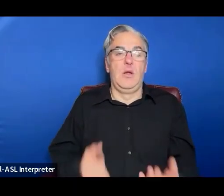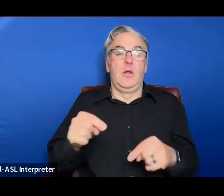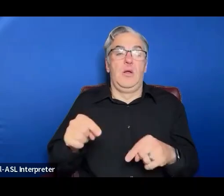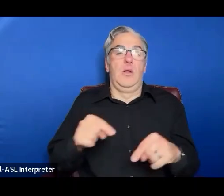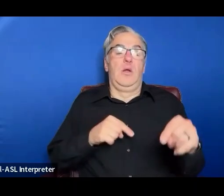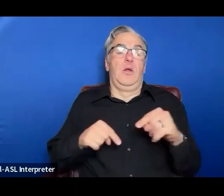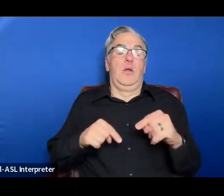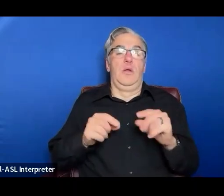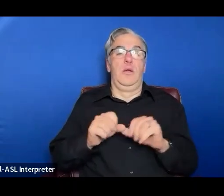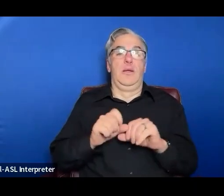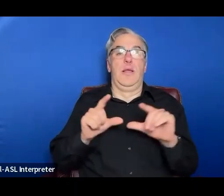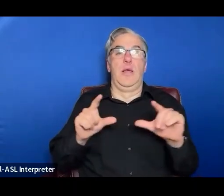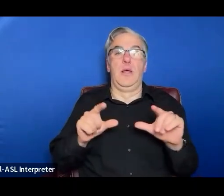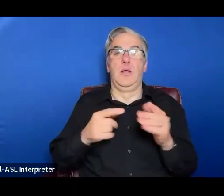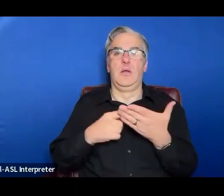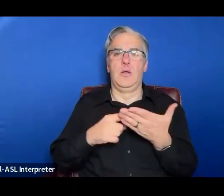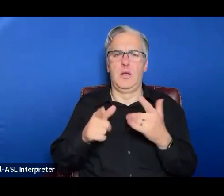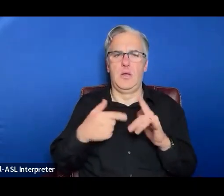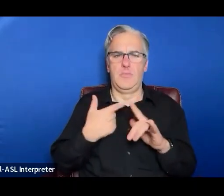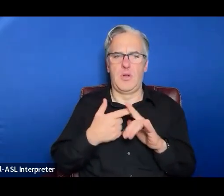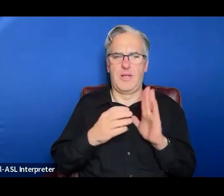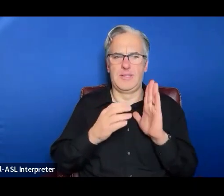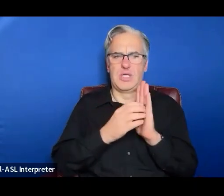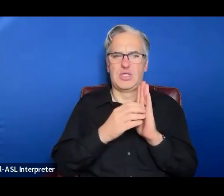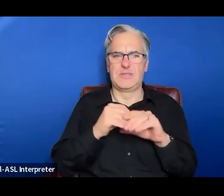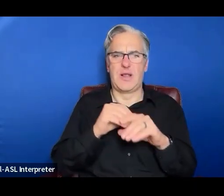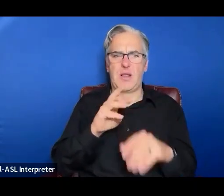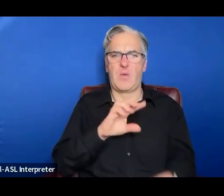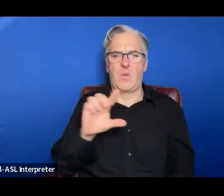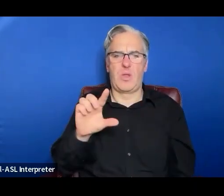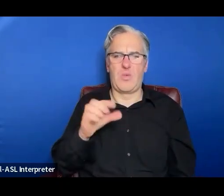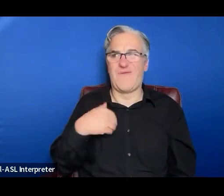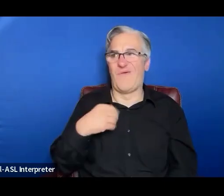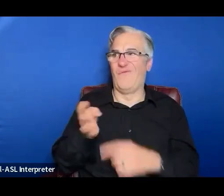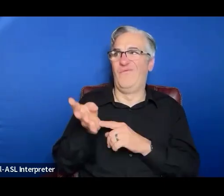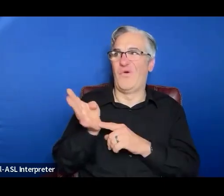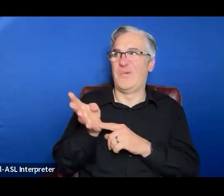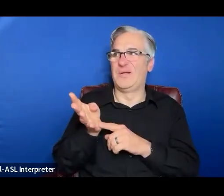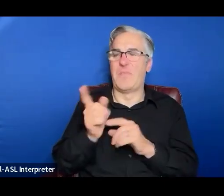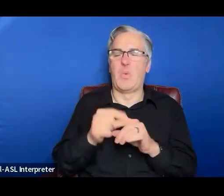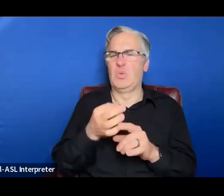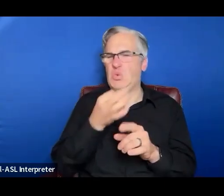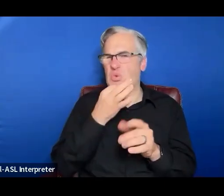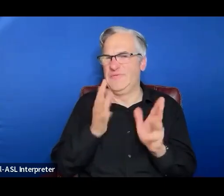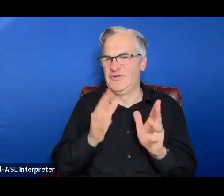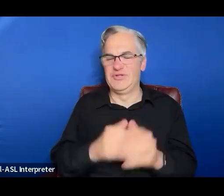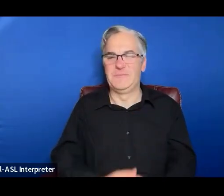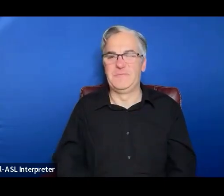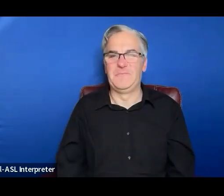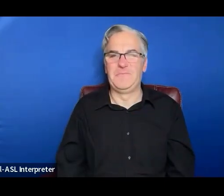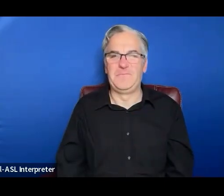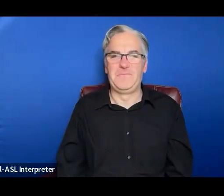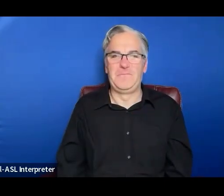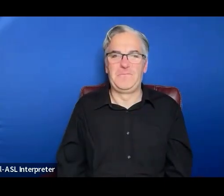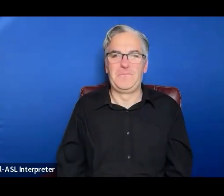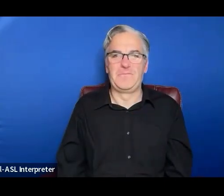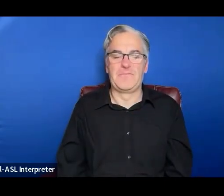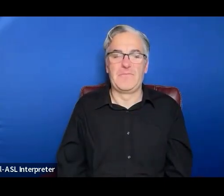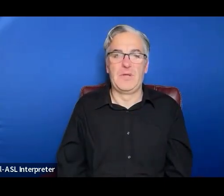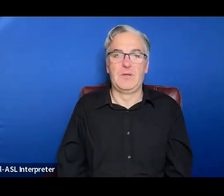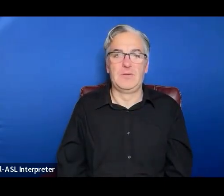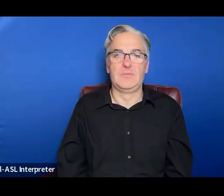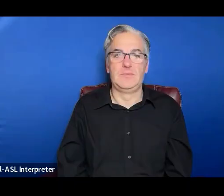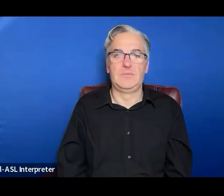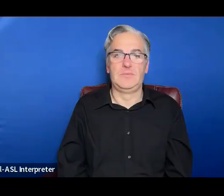slide that talked about the section of the will. And I know we got 4 minutes left, but we're almost done. We're doing it. Here we go.